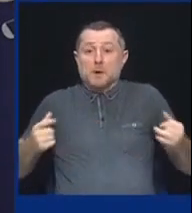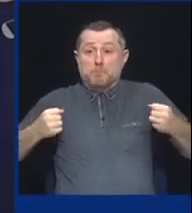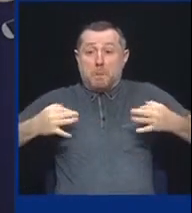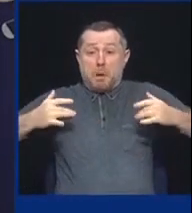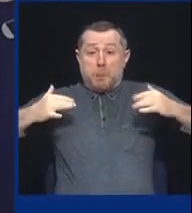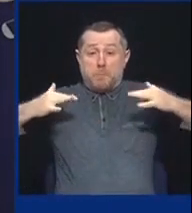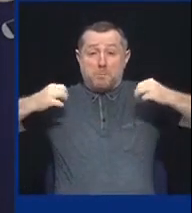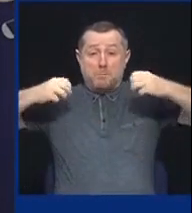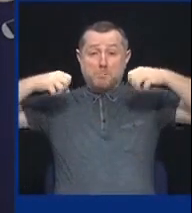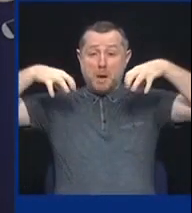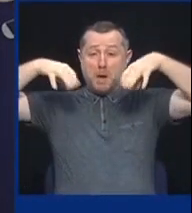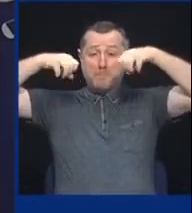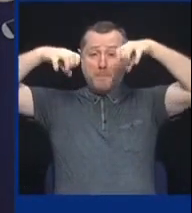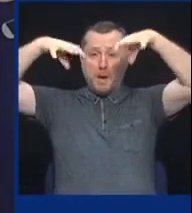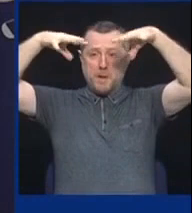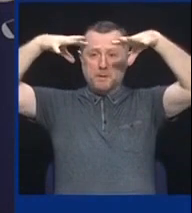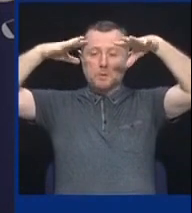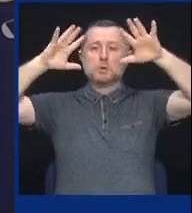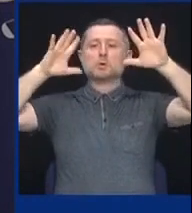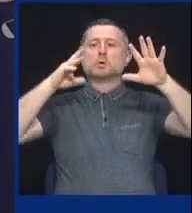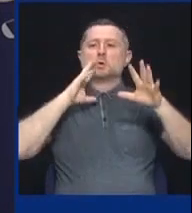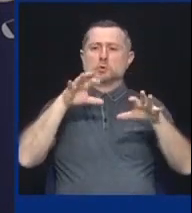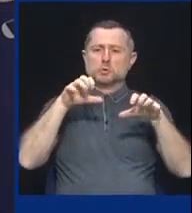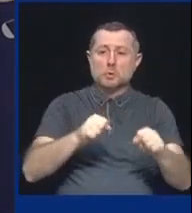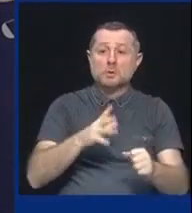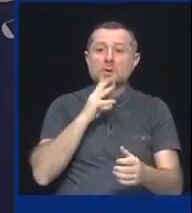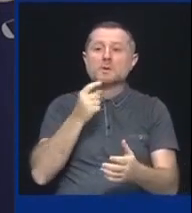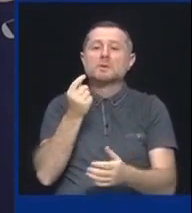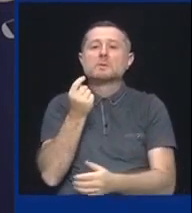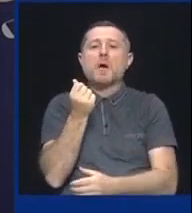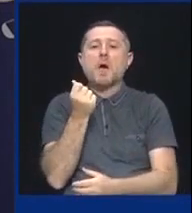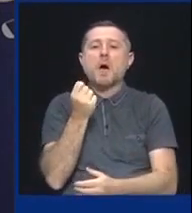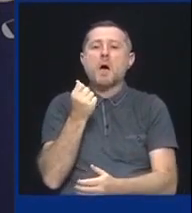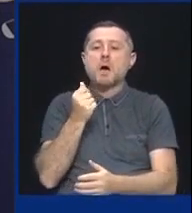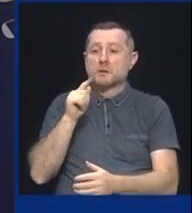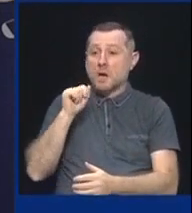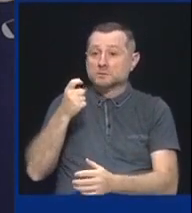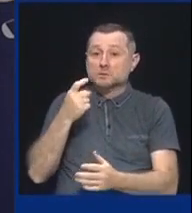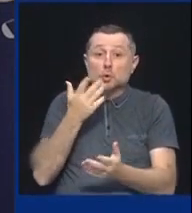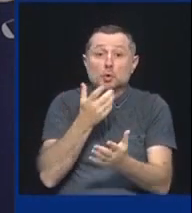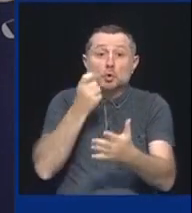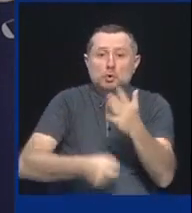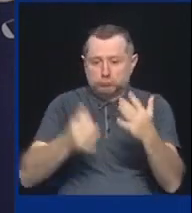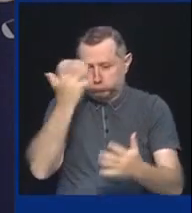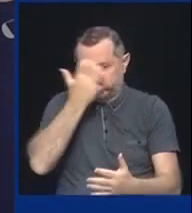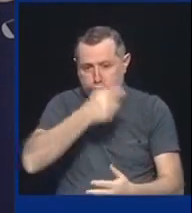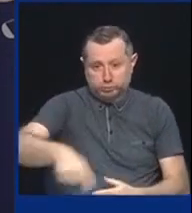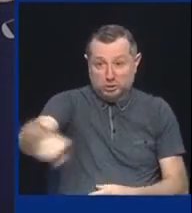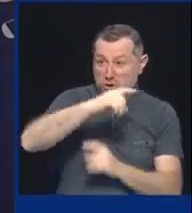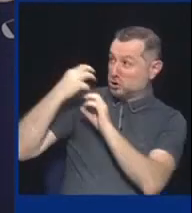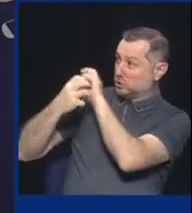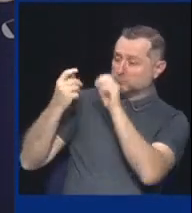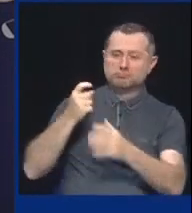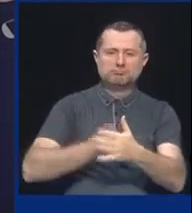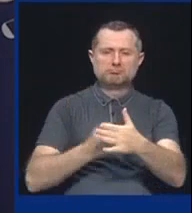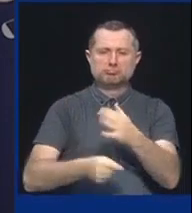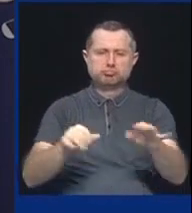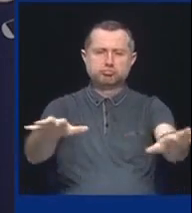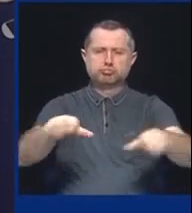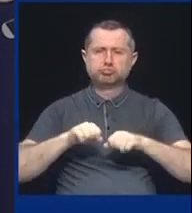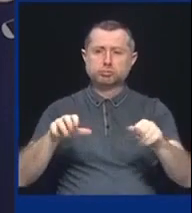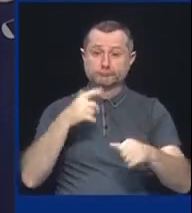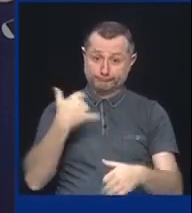dollars. It will brutalize people. The State Assembly yesterday outlined weeks